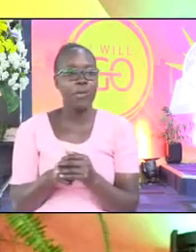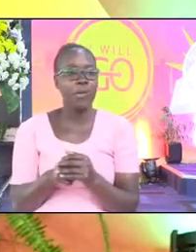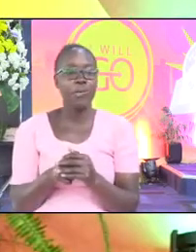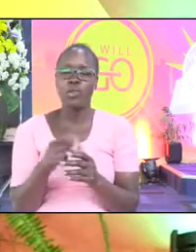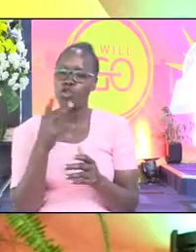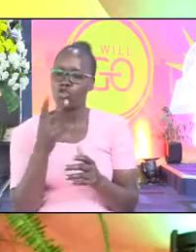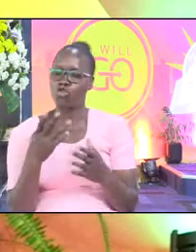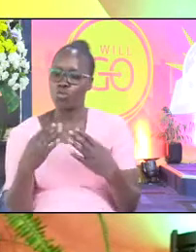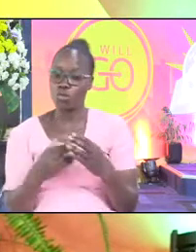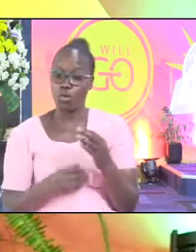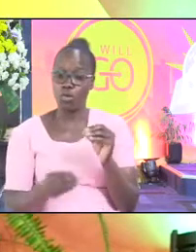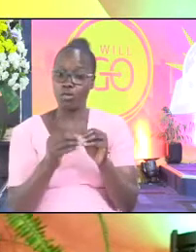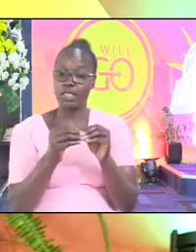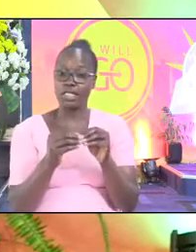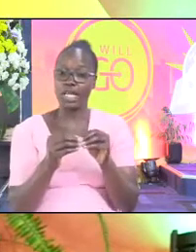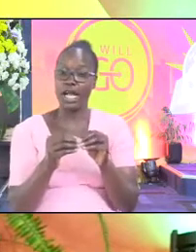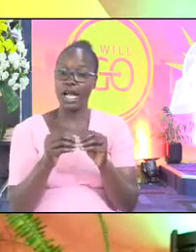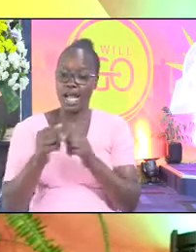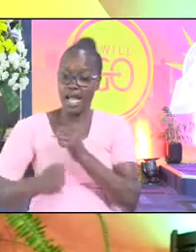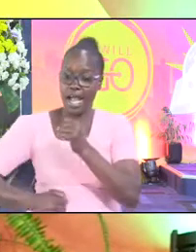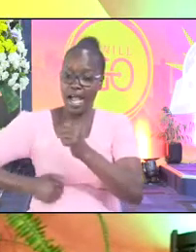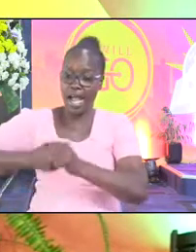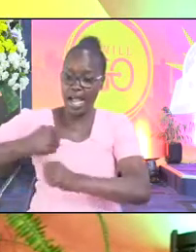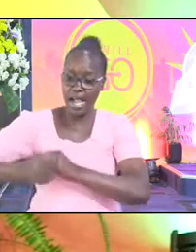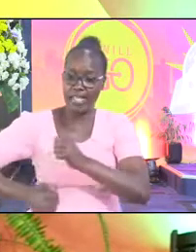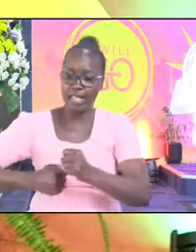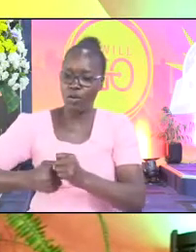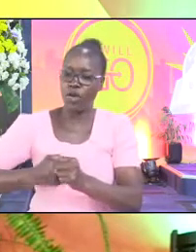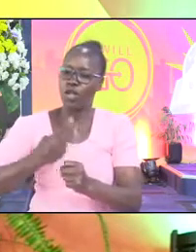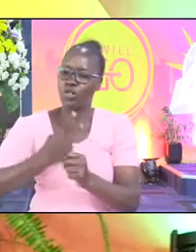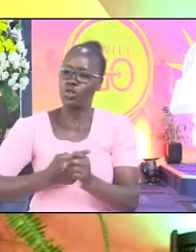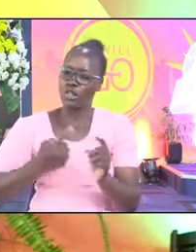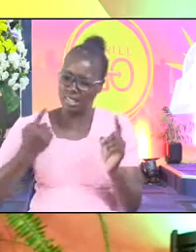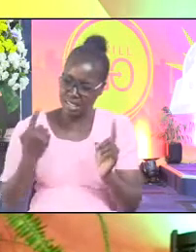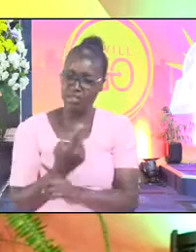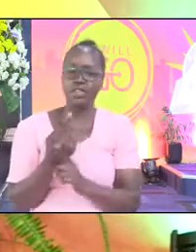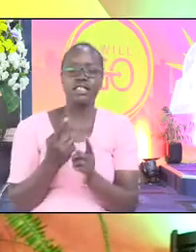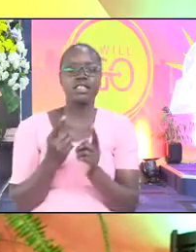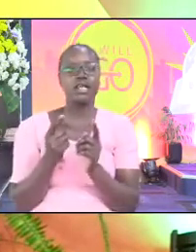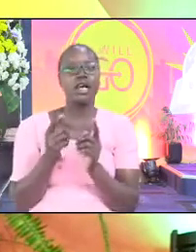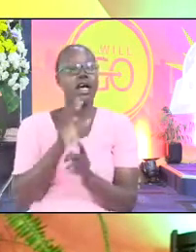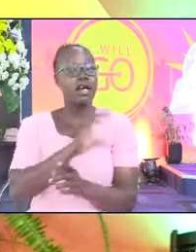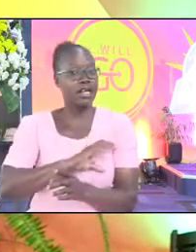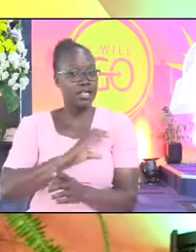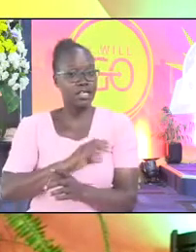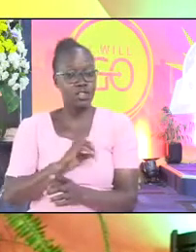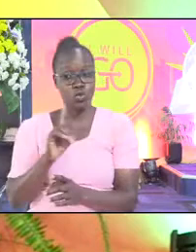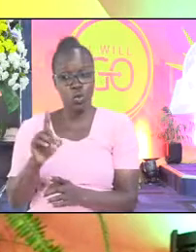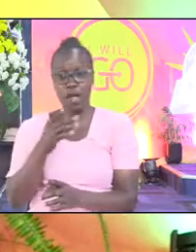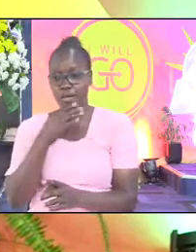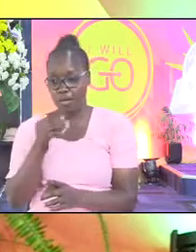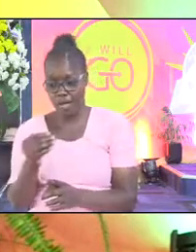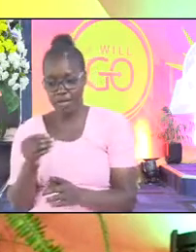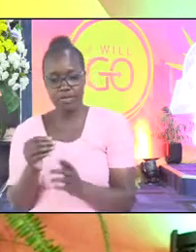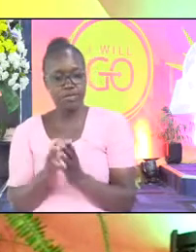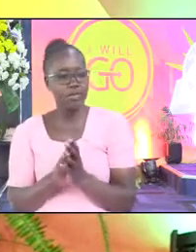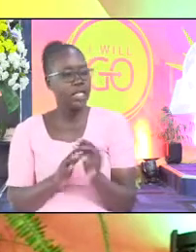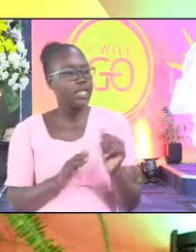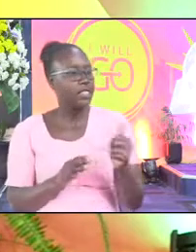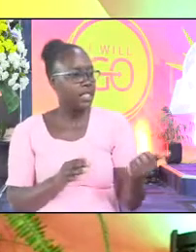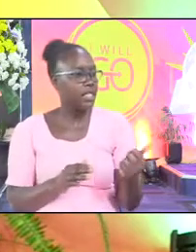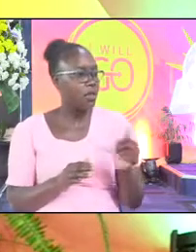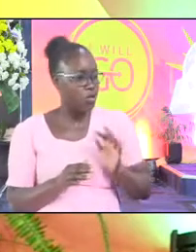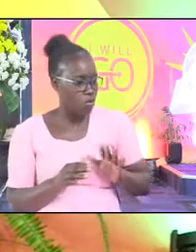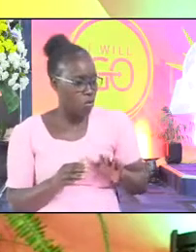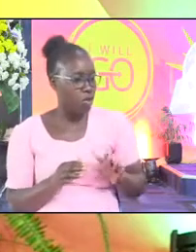Two people met at a well. Two distinct personalities. One a man and